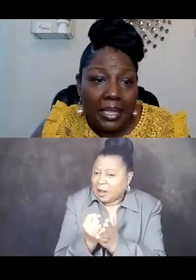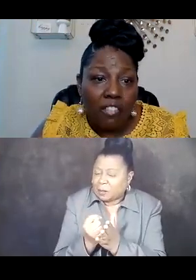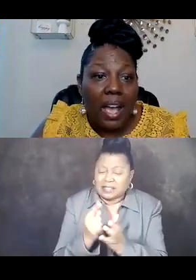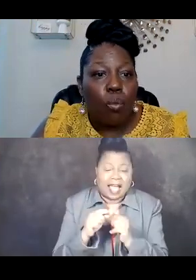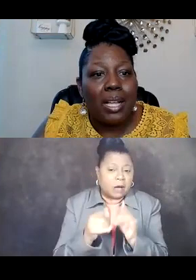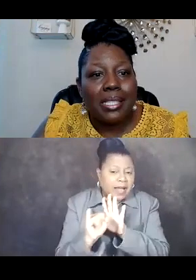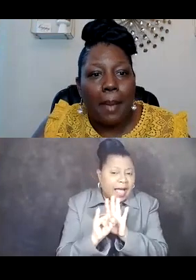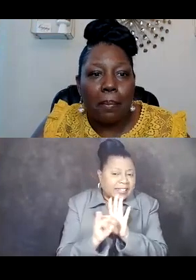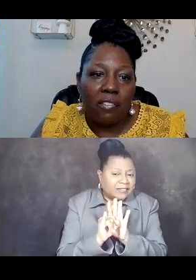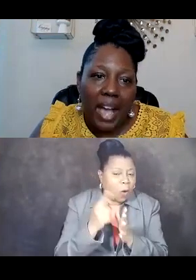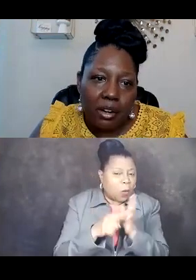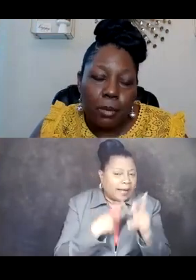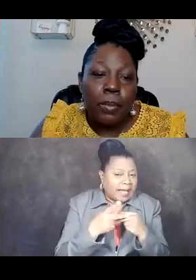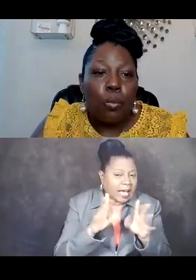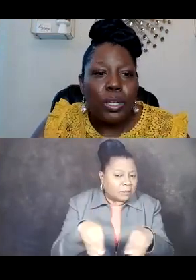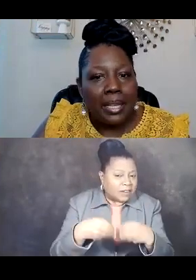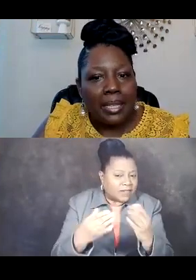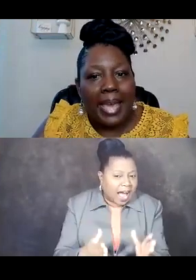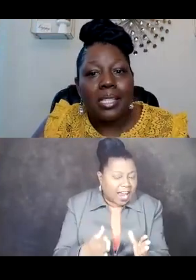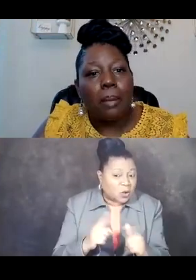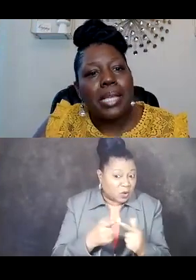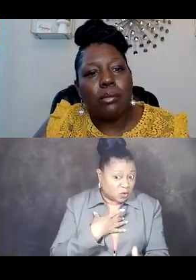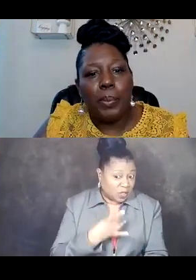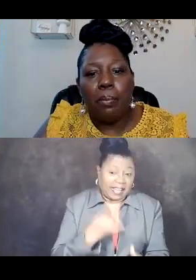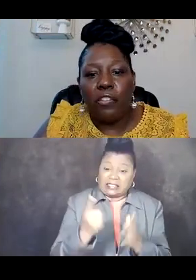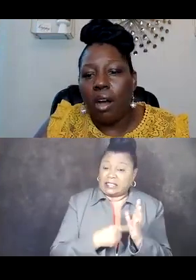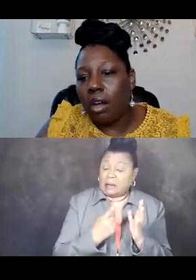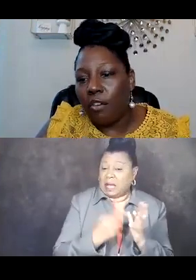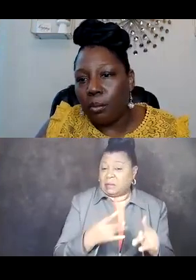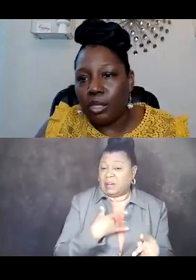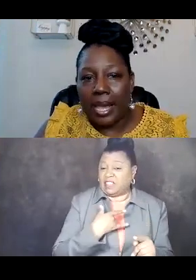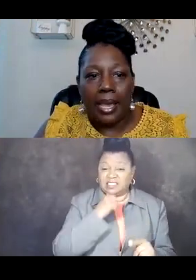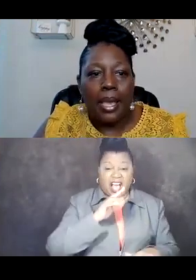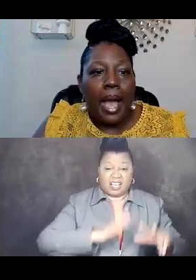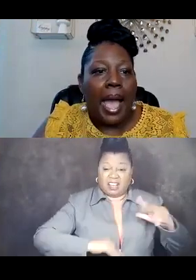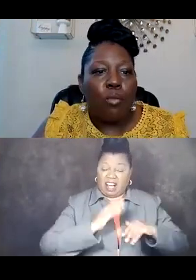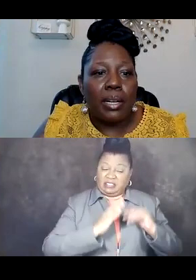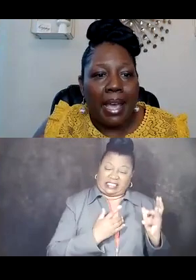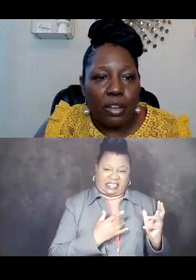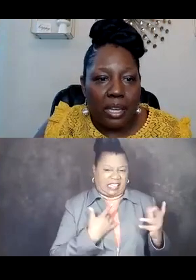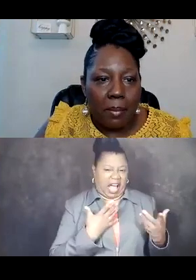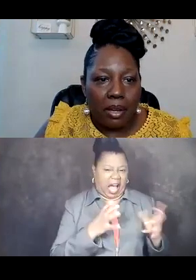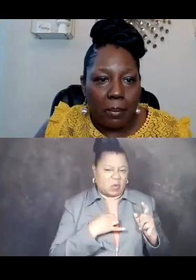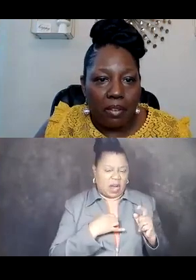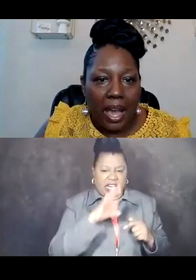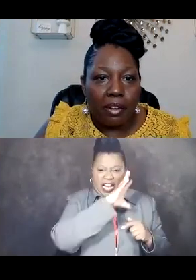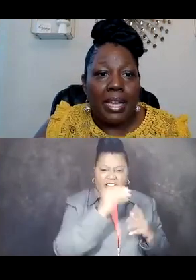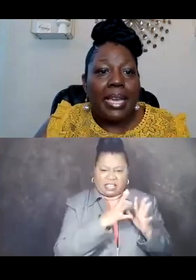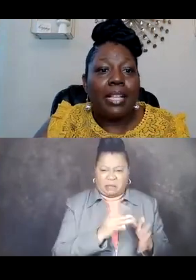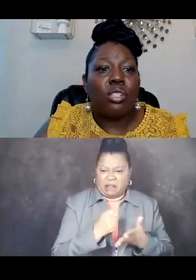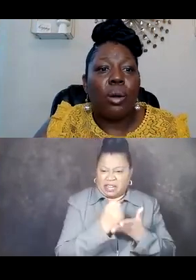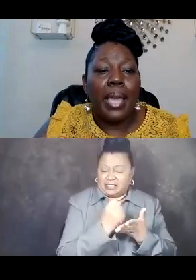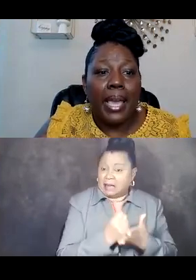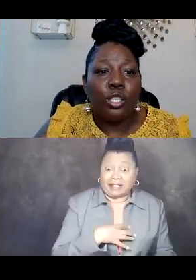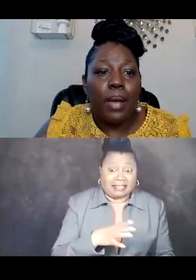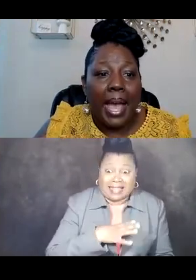to identify what type of provider would they like. Sometimes people feel uncomfortable saying, I want an African-American provider.